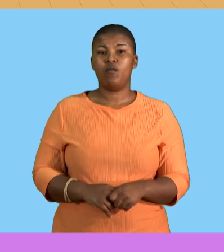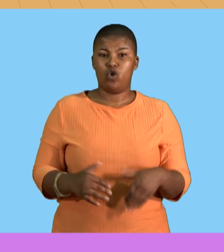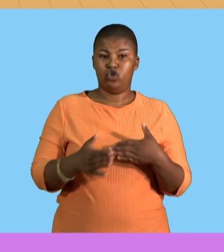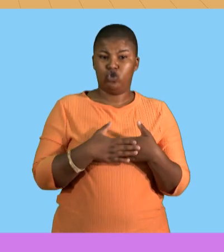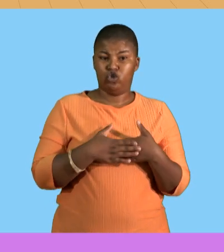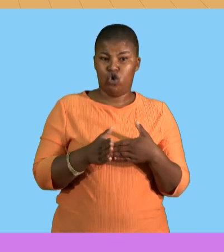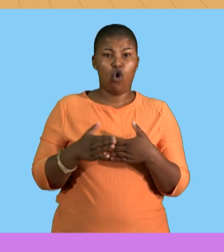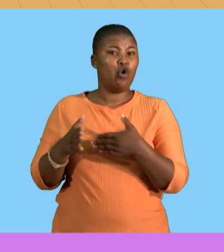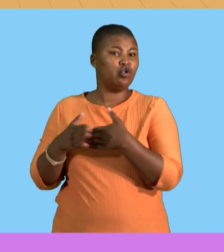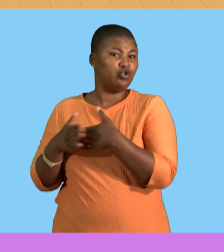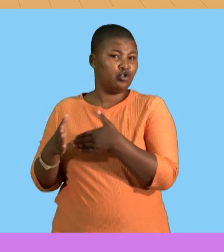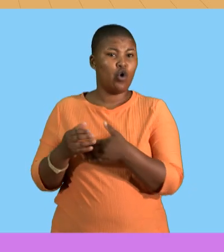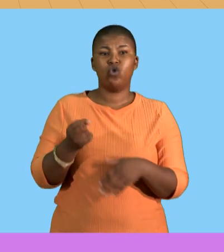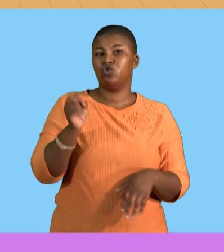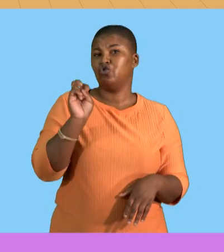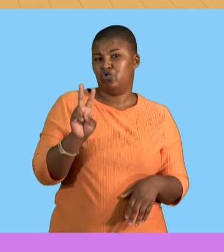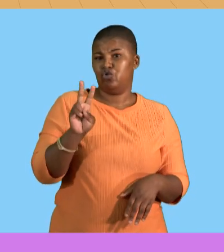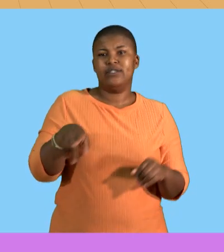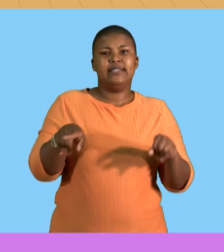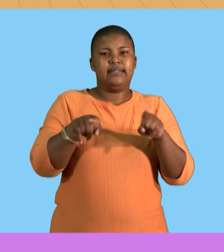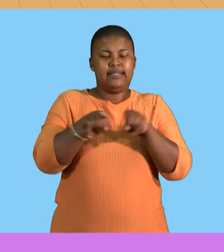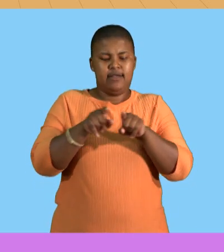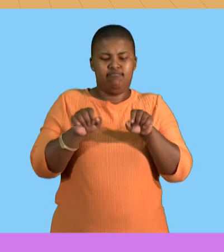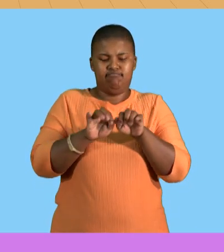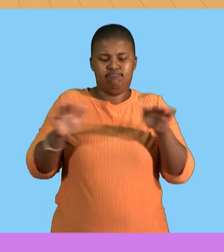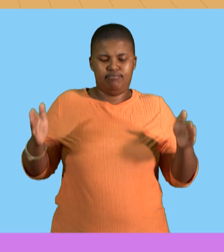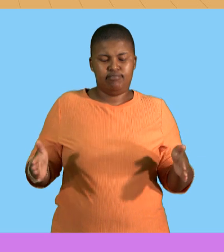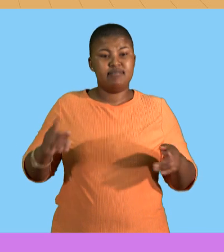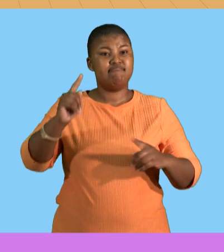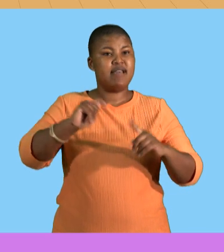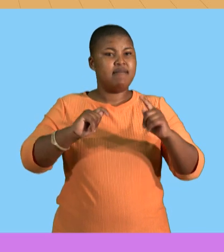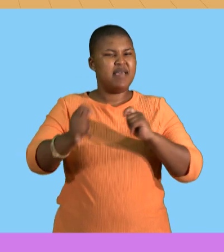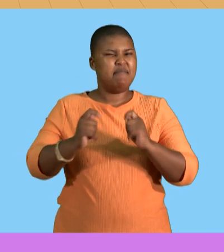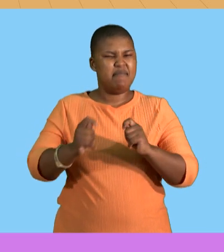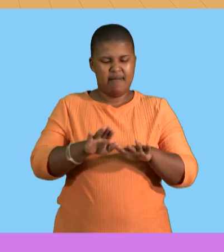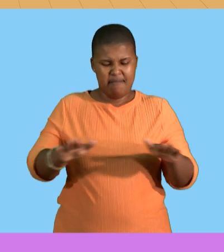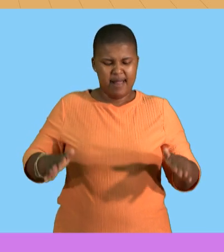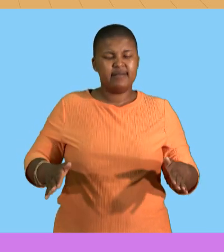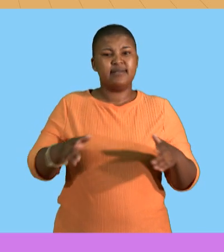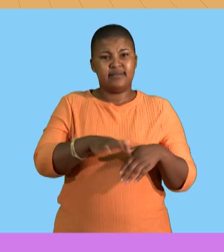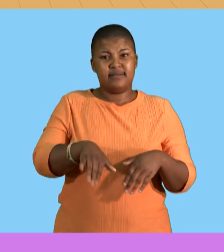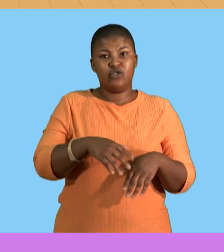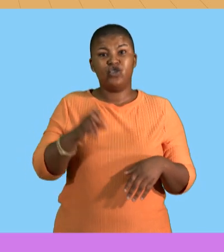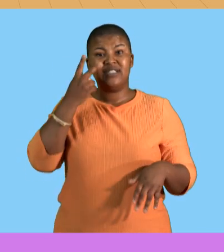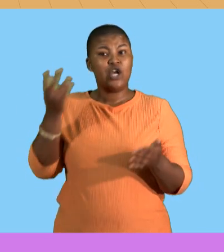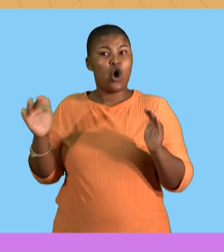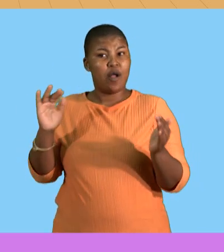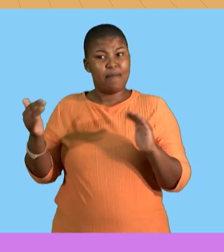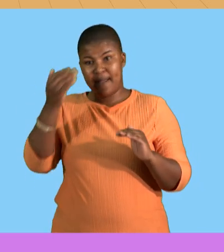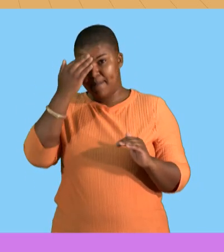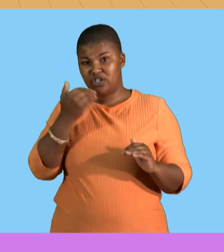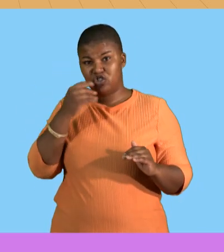plan and the checkout counter. So, if we compare it with the picture,